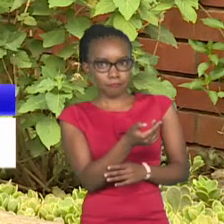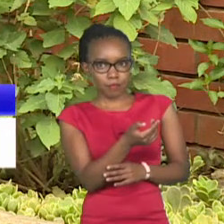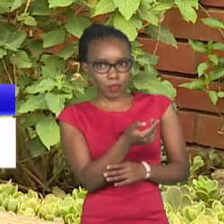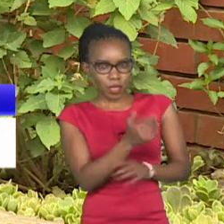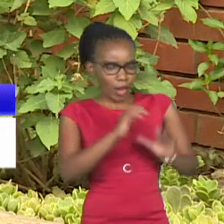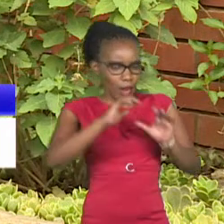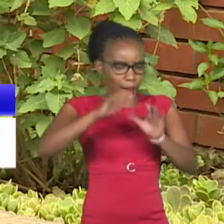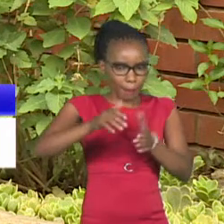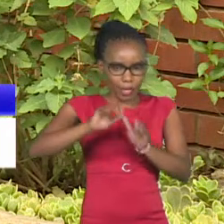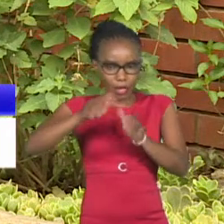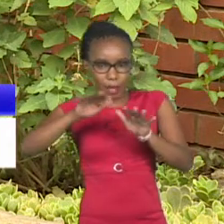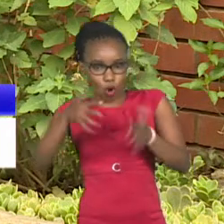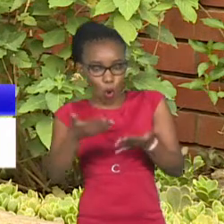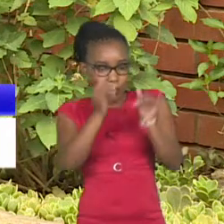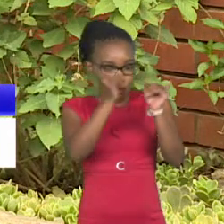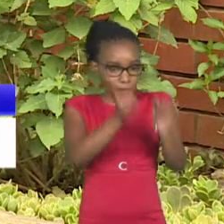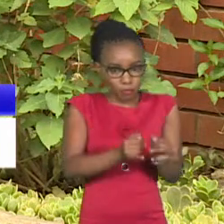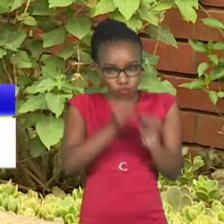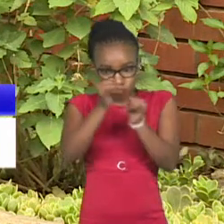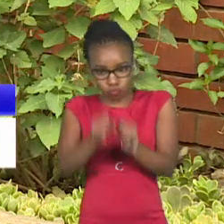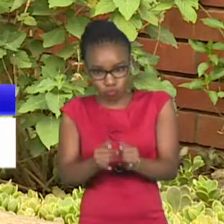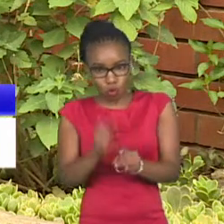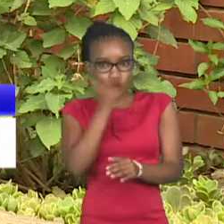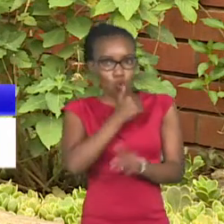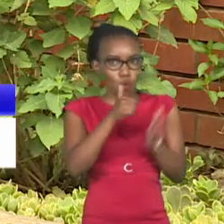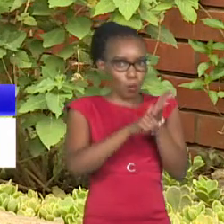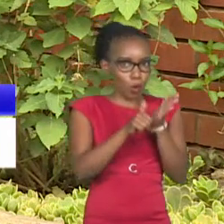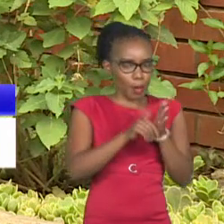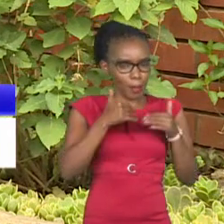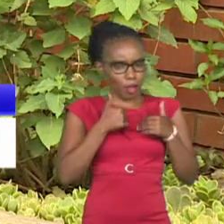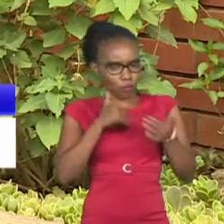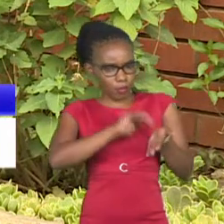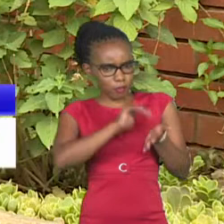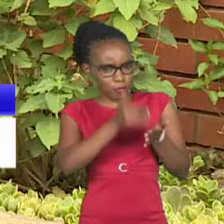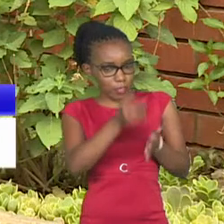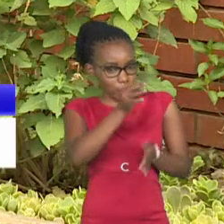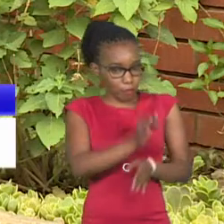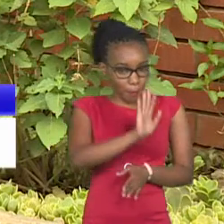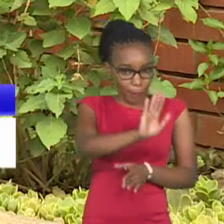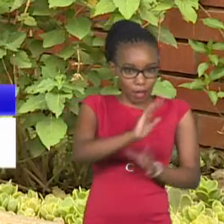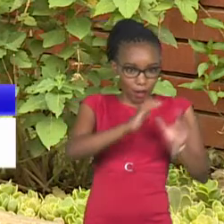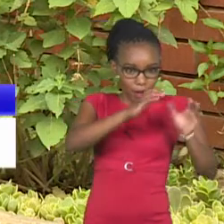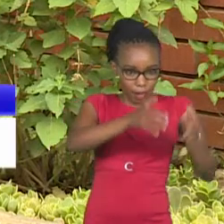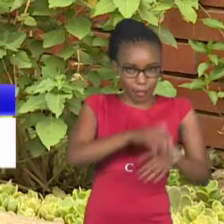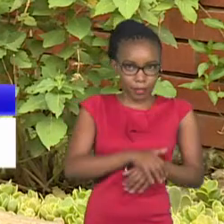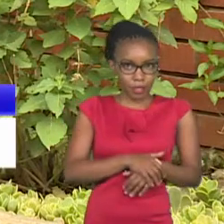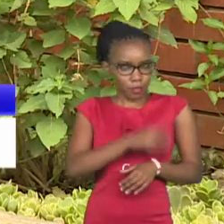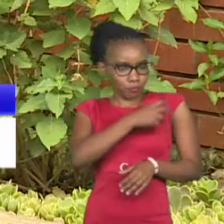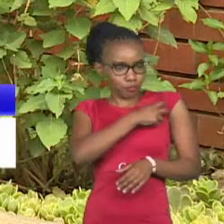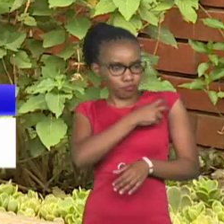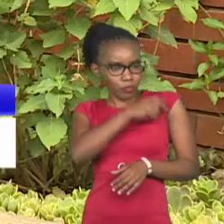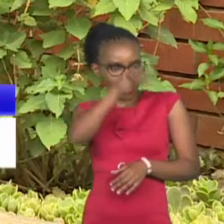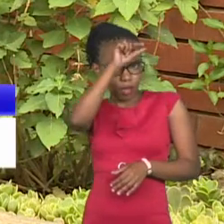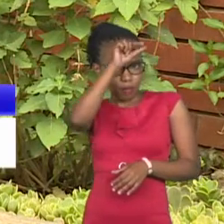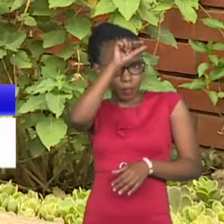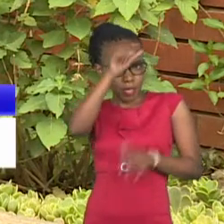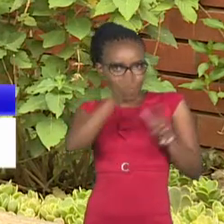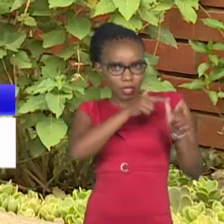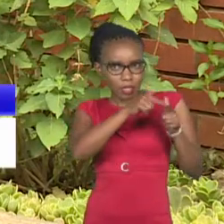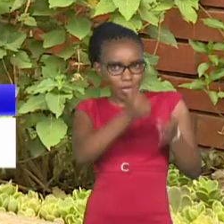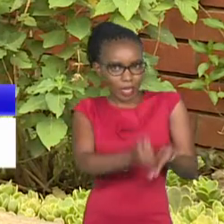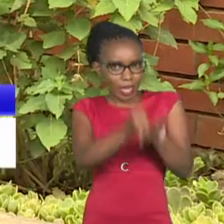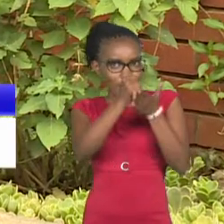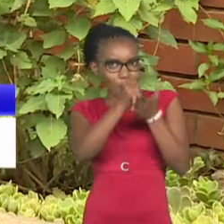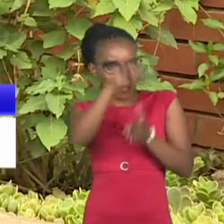companies or individuals or clients who are having trouble with their finances. If Elite Edge was to consult with the government, how would you help the